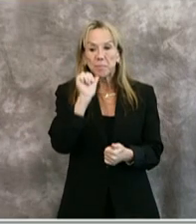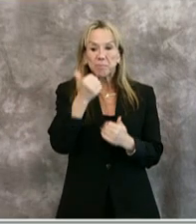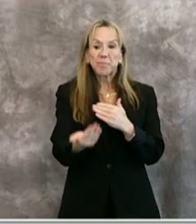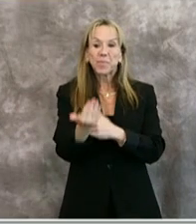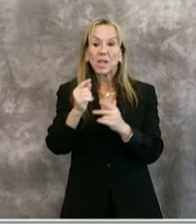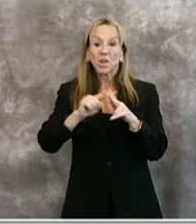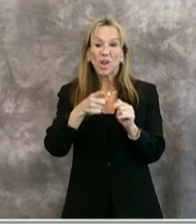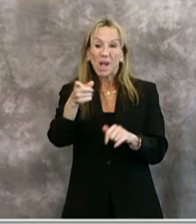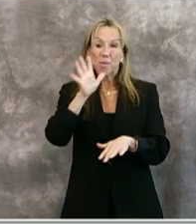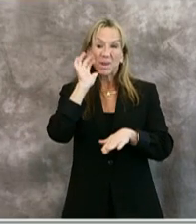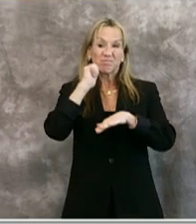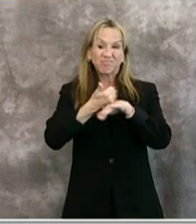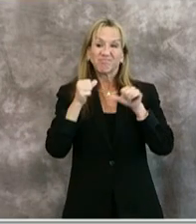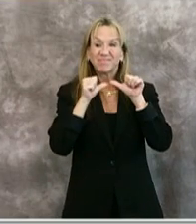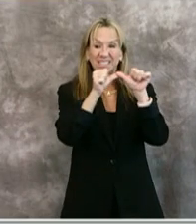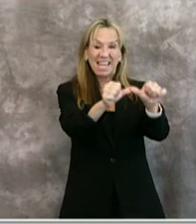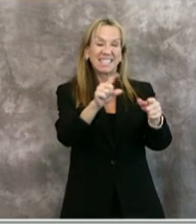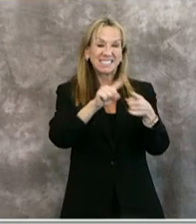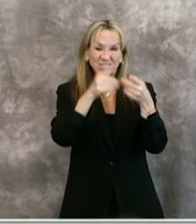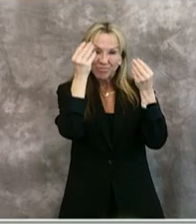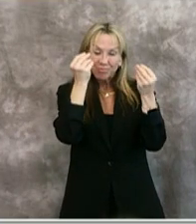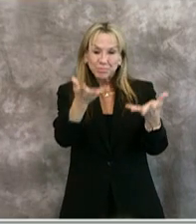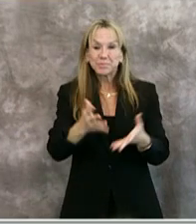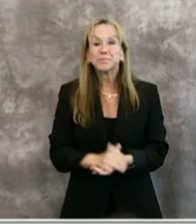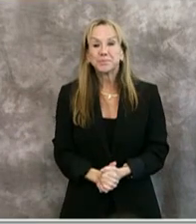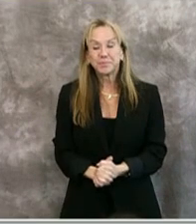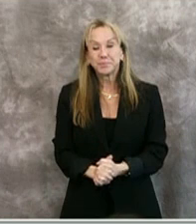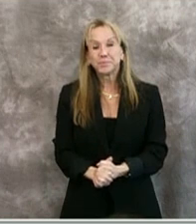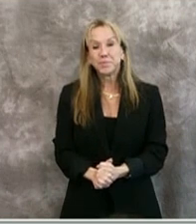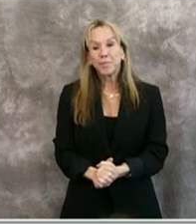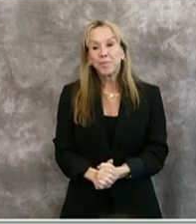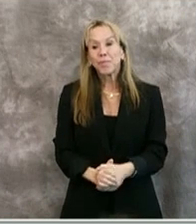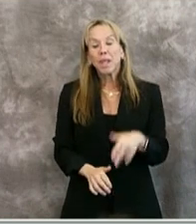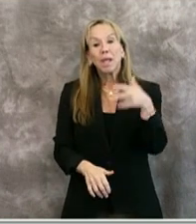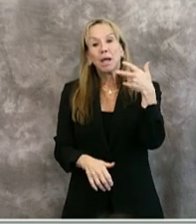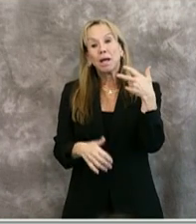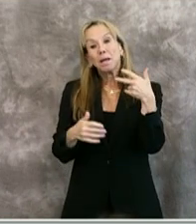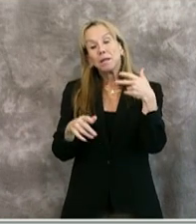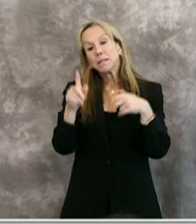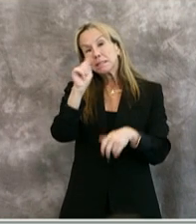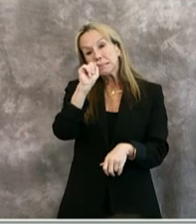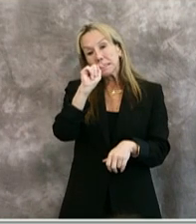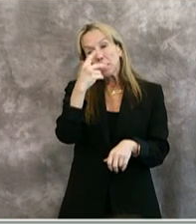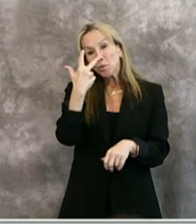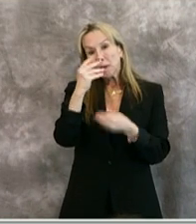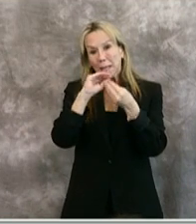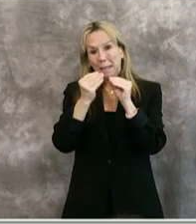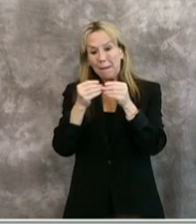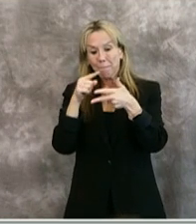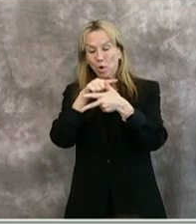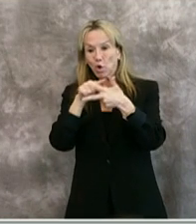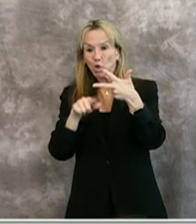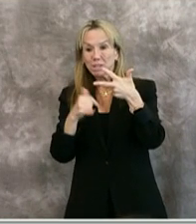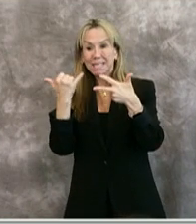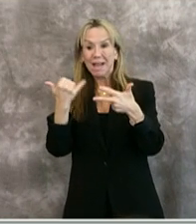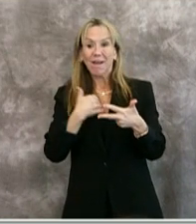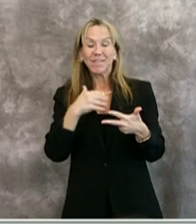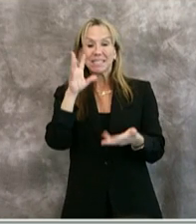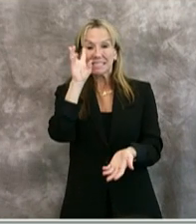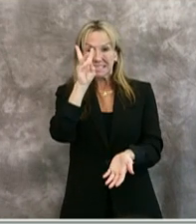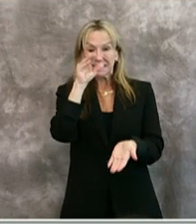until further notice. Our T3 numbers for today, we're reporting